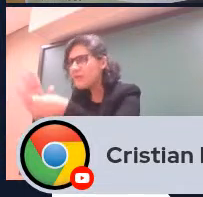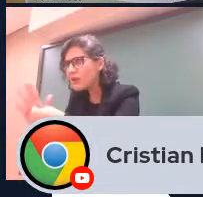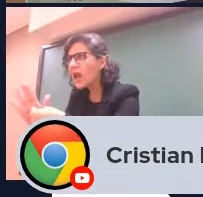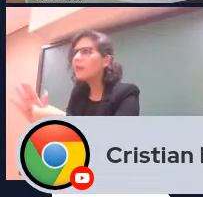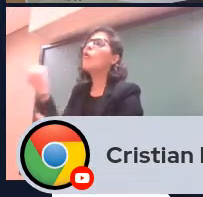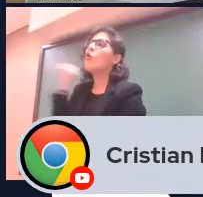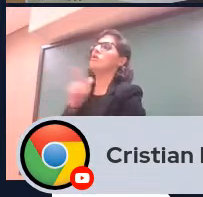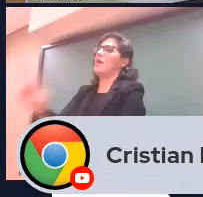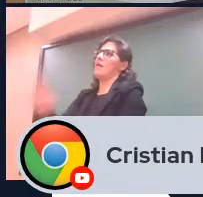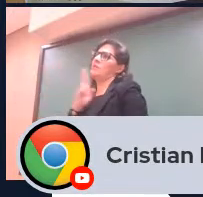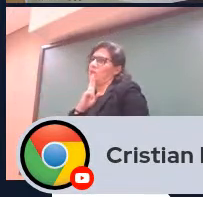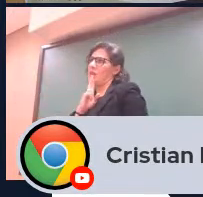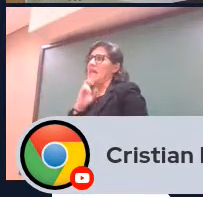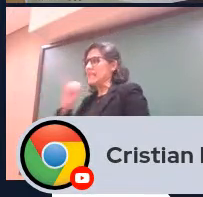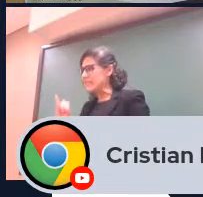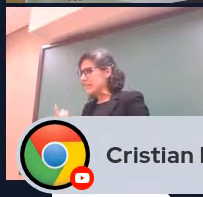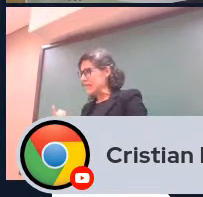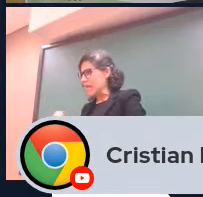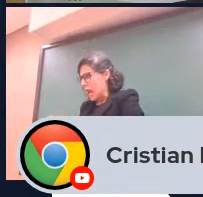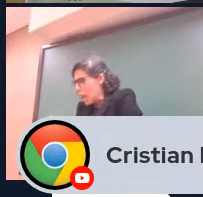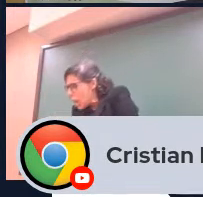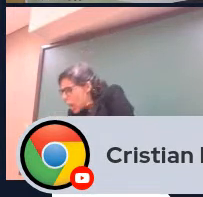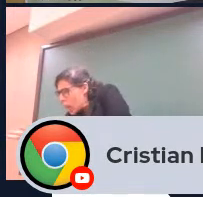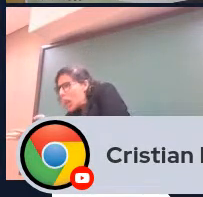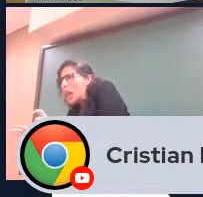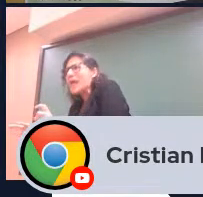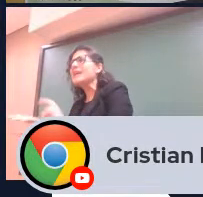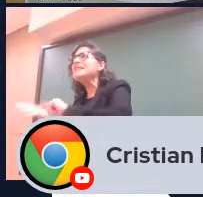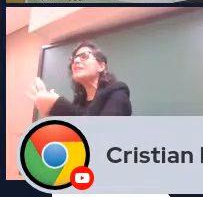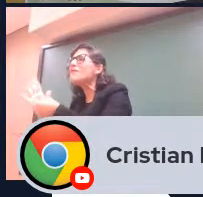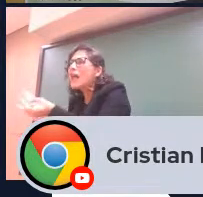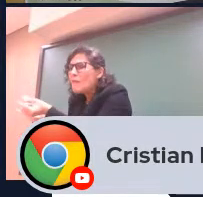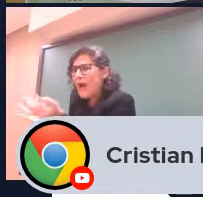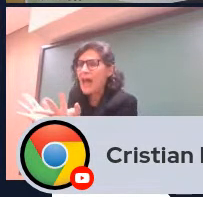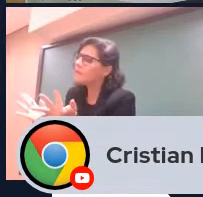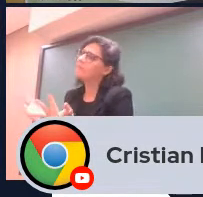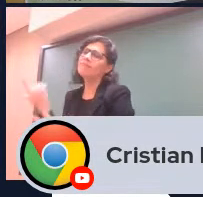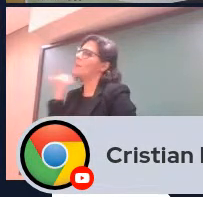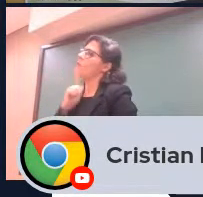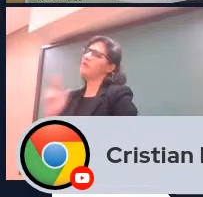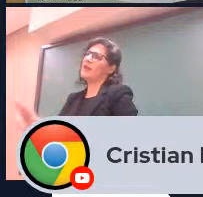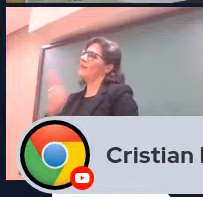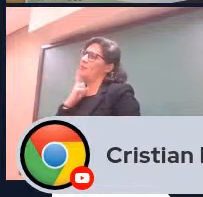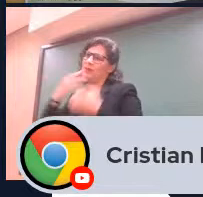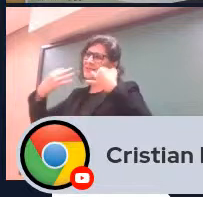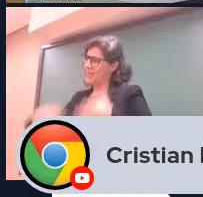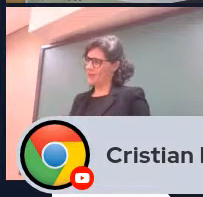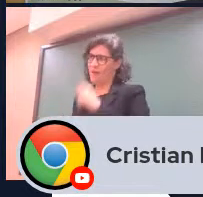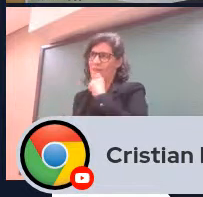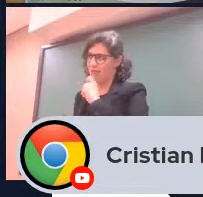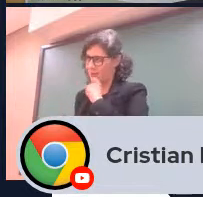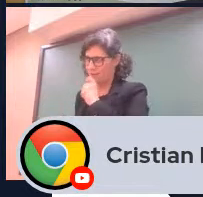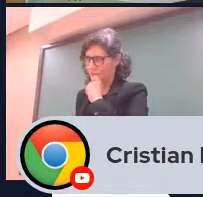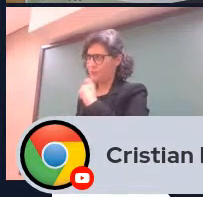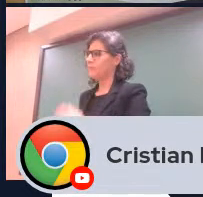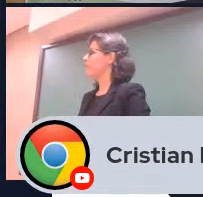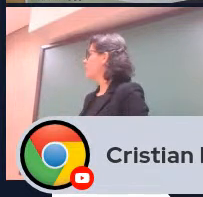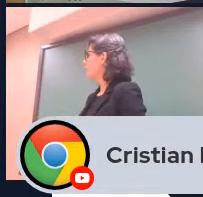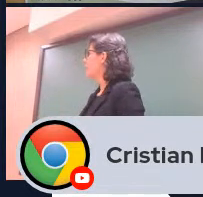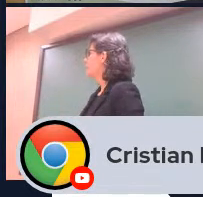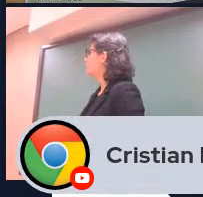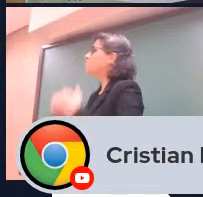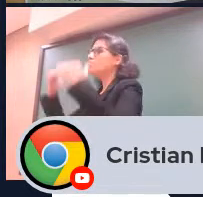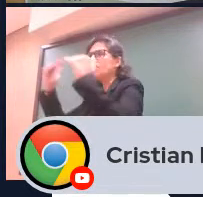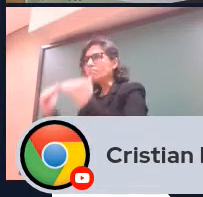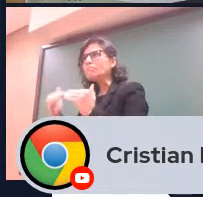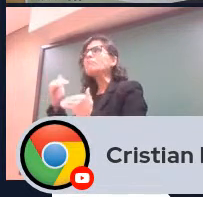He looked at examples, he was unimpressed. Then we had Erin McCain, number 4. She had a lot of